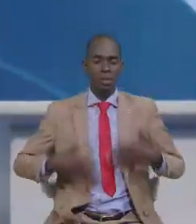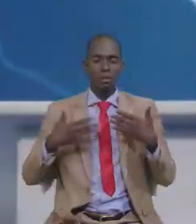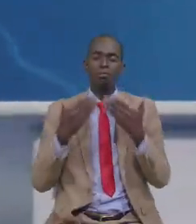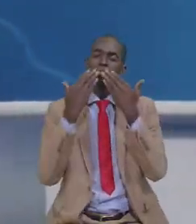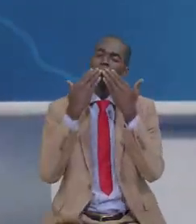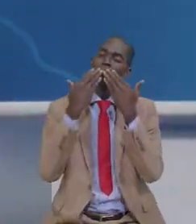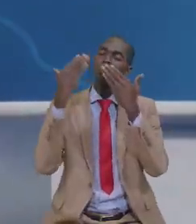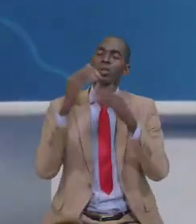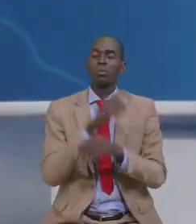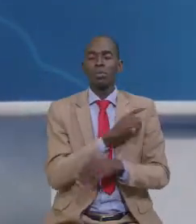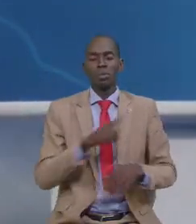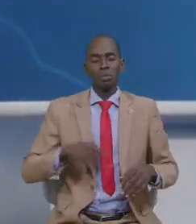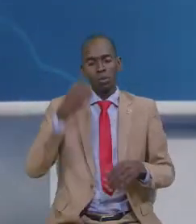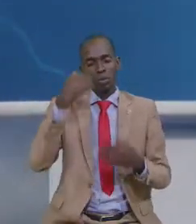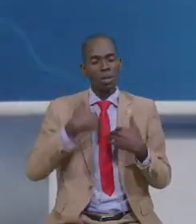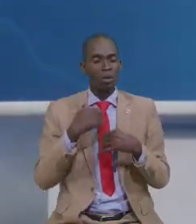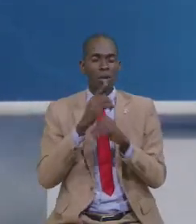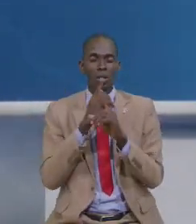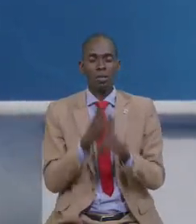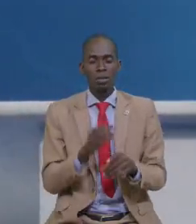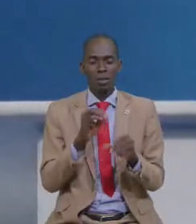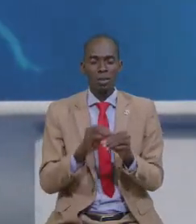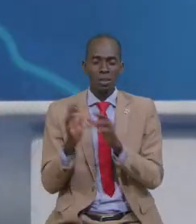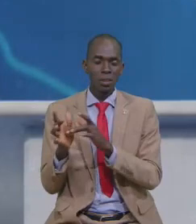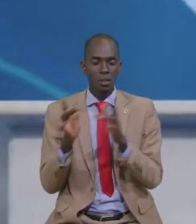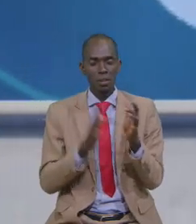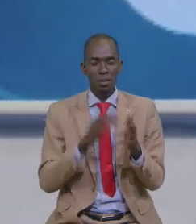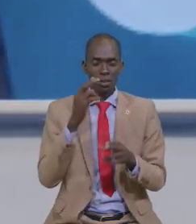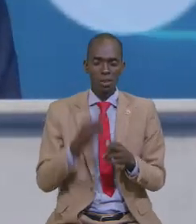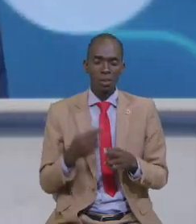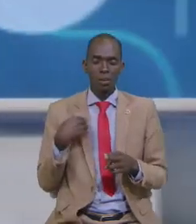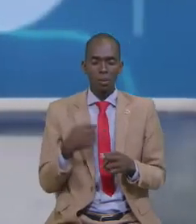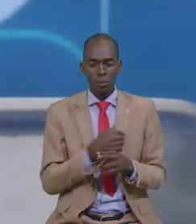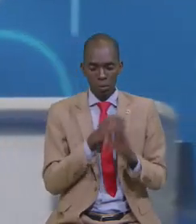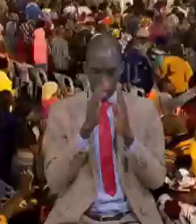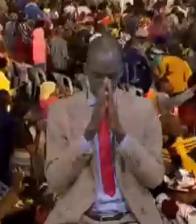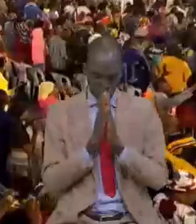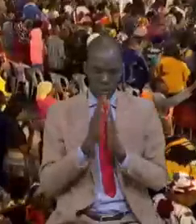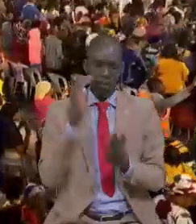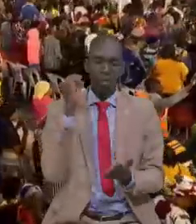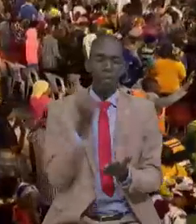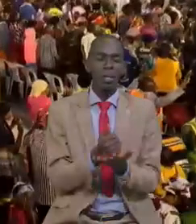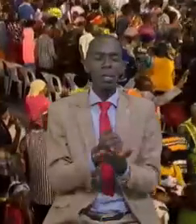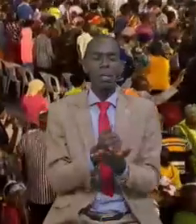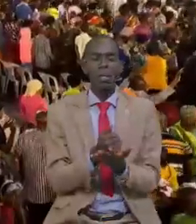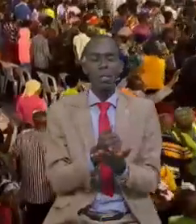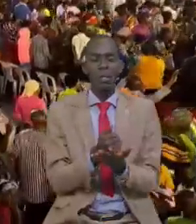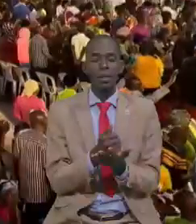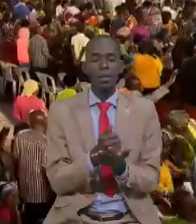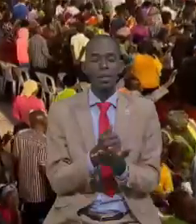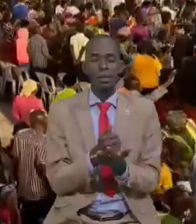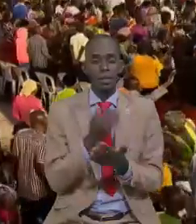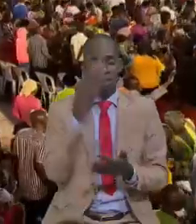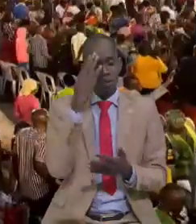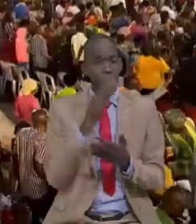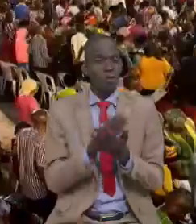because we know you have answered. In Jesus' name we pray. You know, somebody told